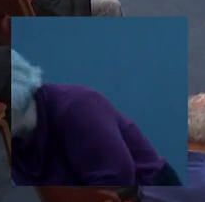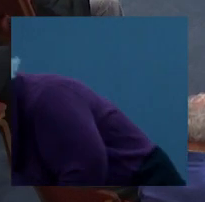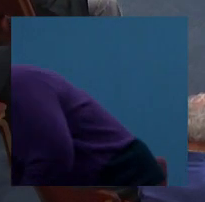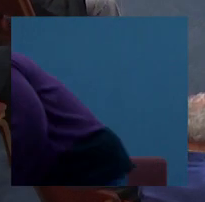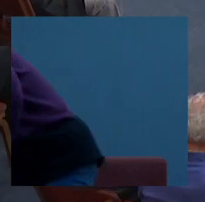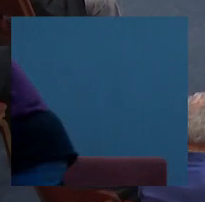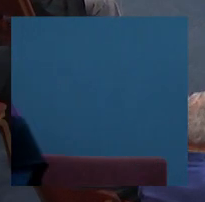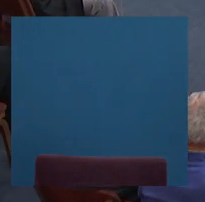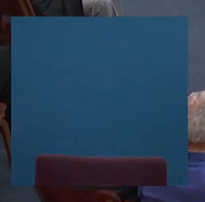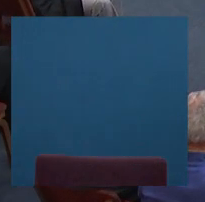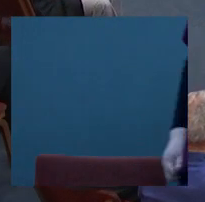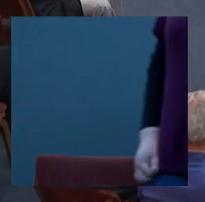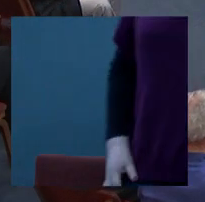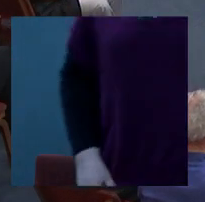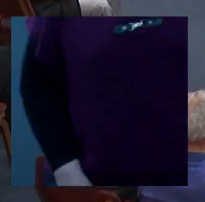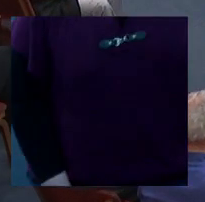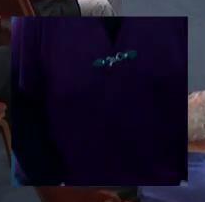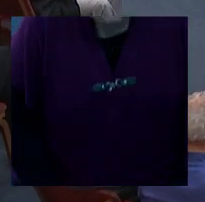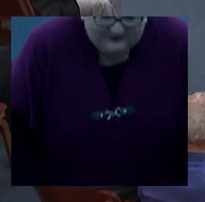Okay.